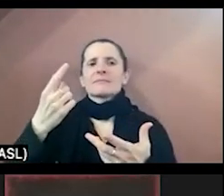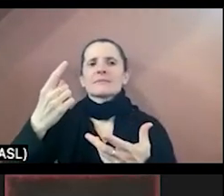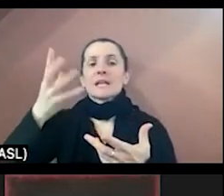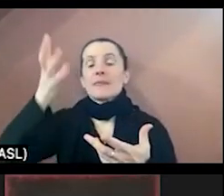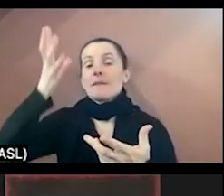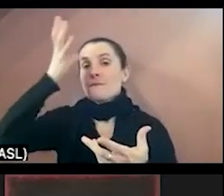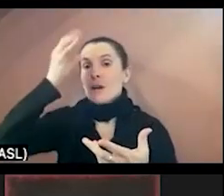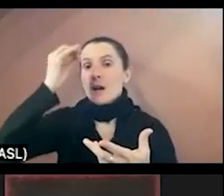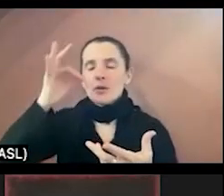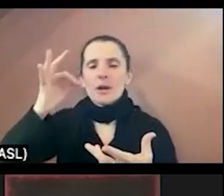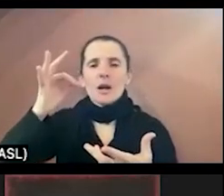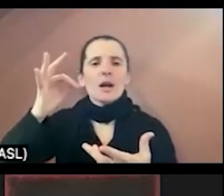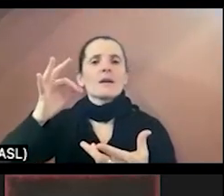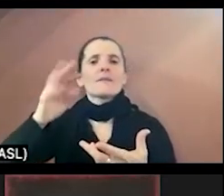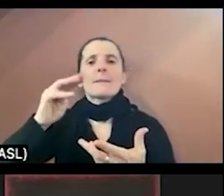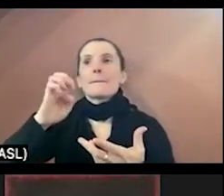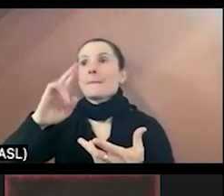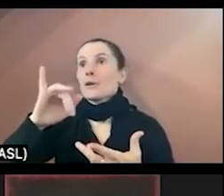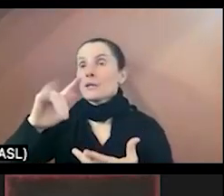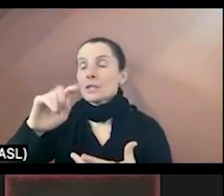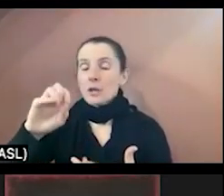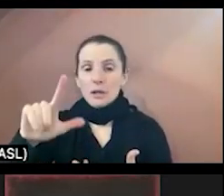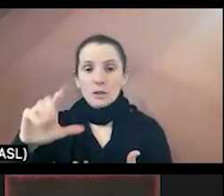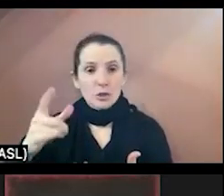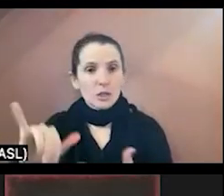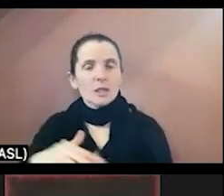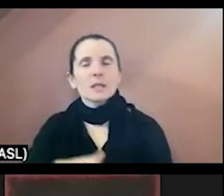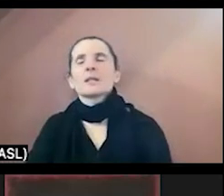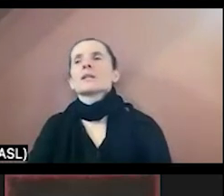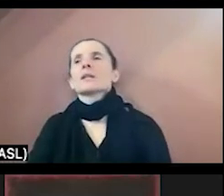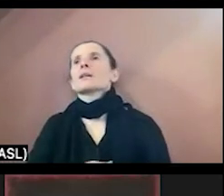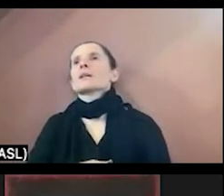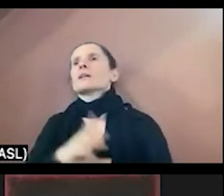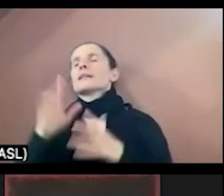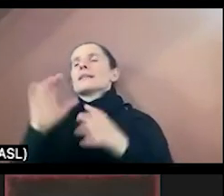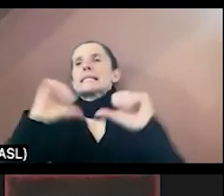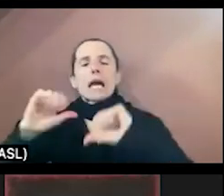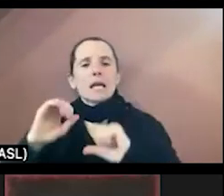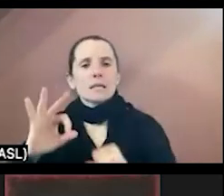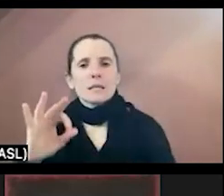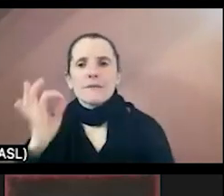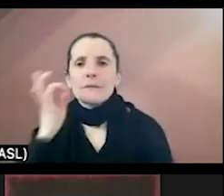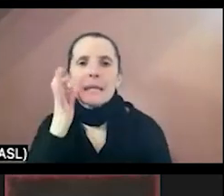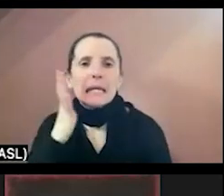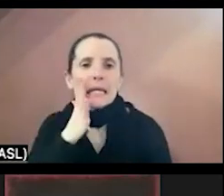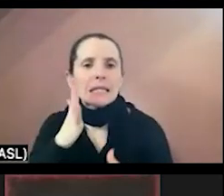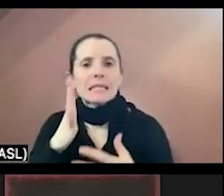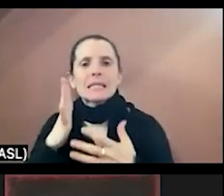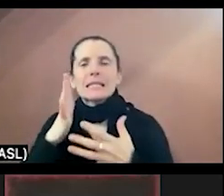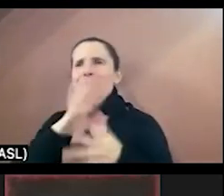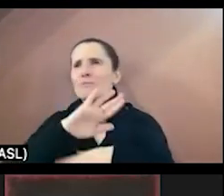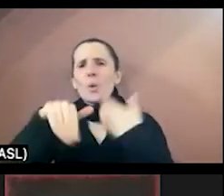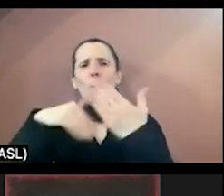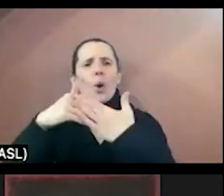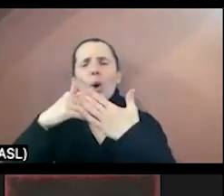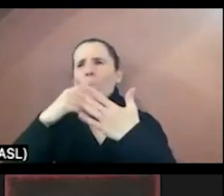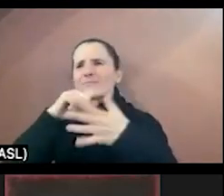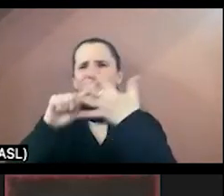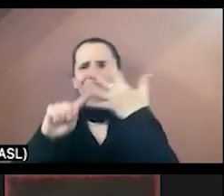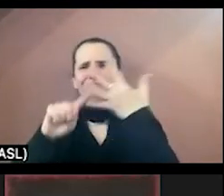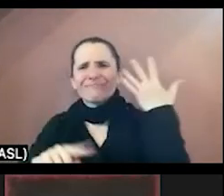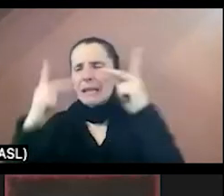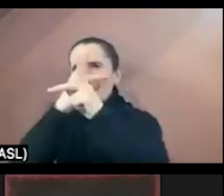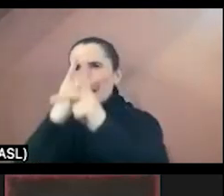others who not only produce maths despite blindness, but even because of blindness, because they could